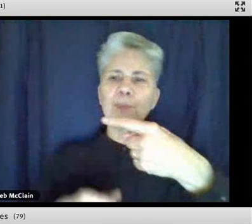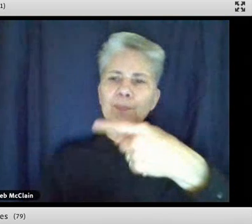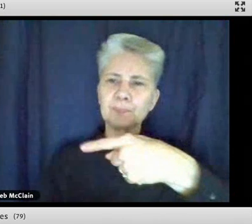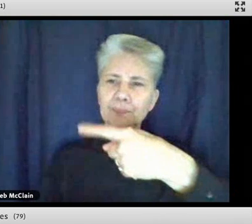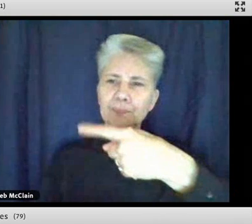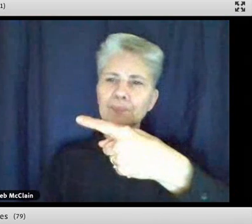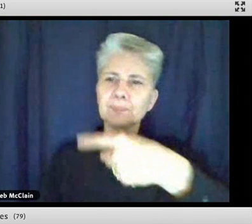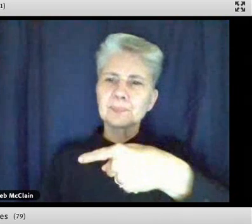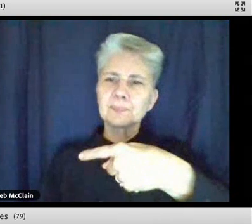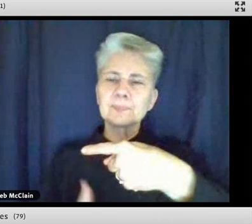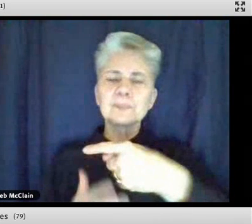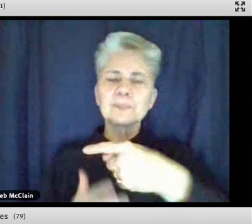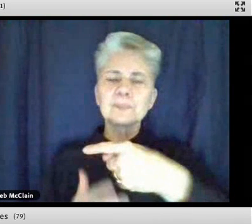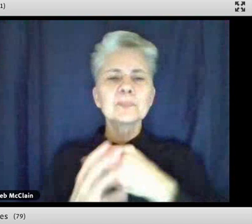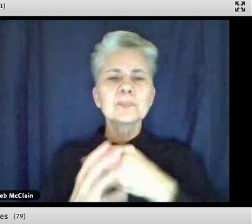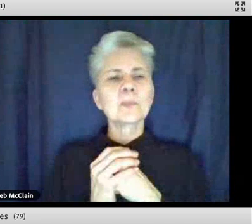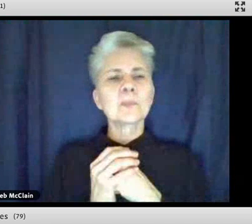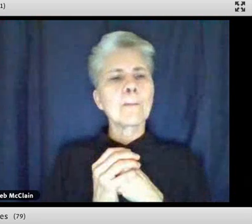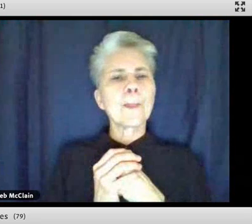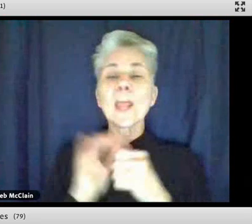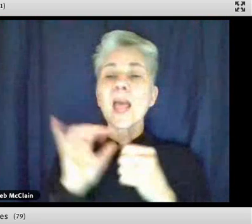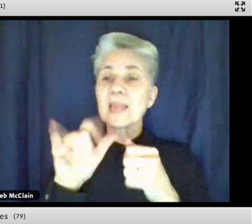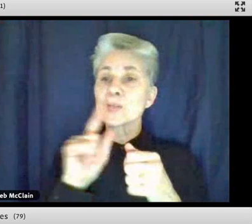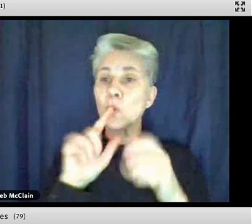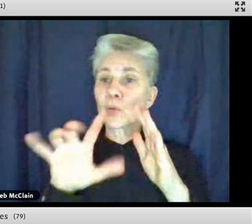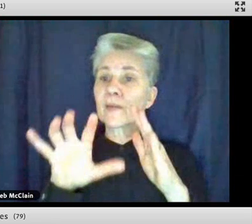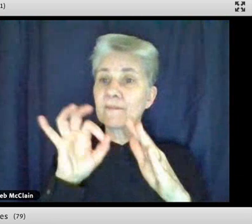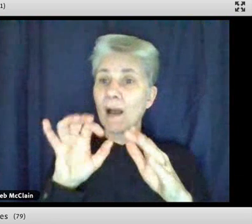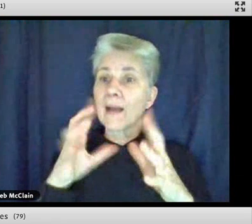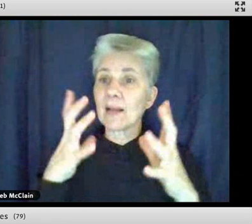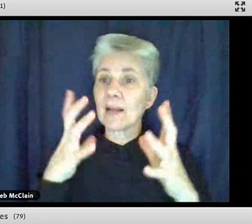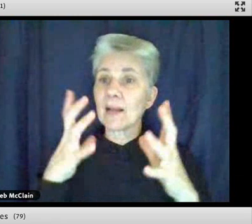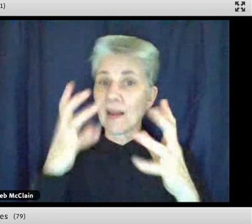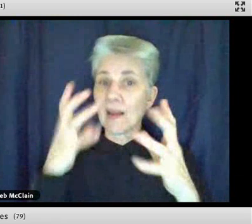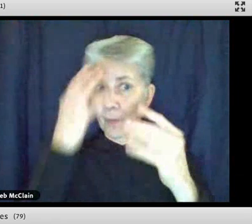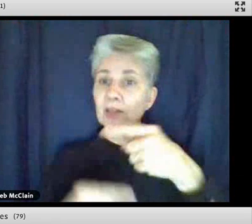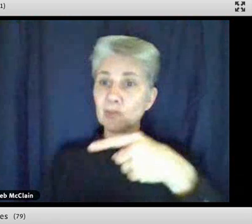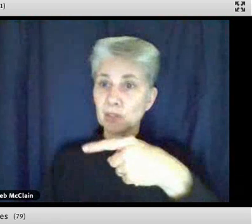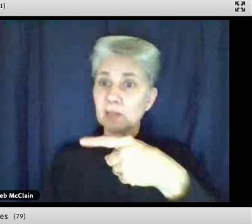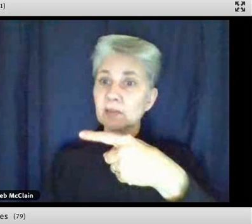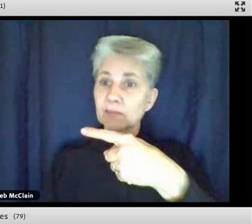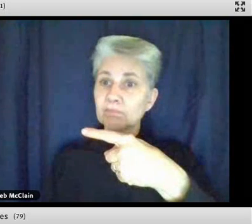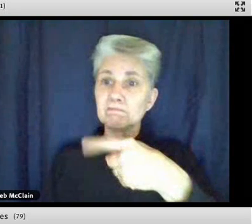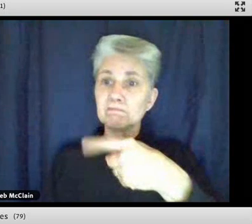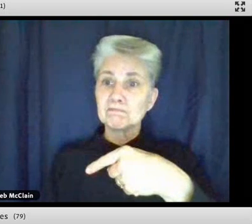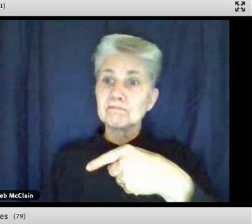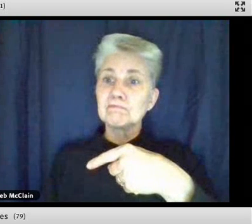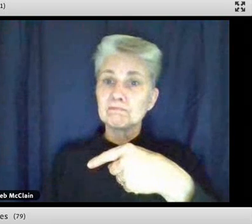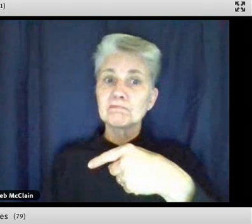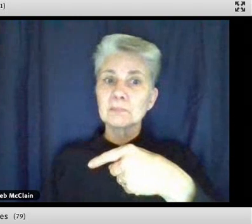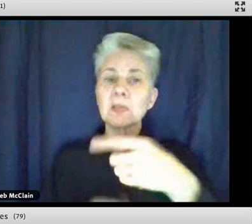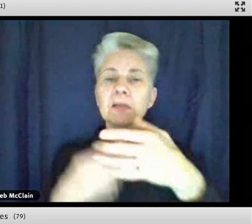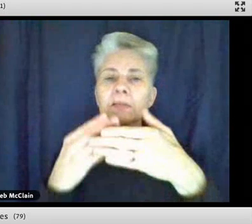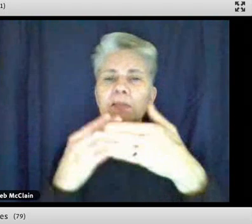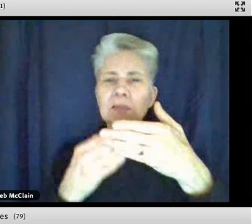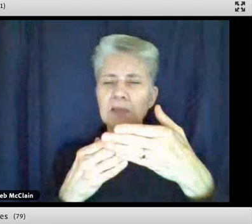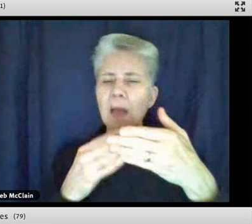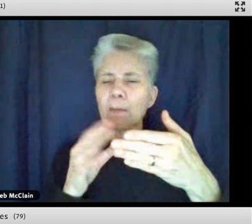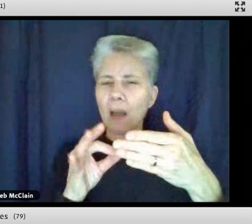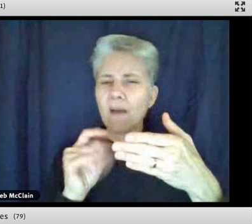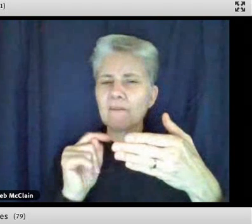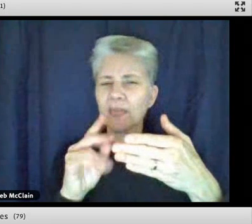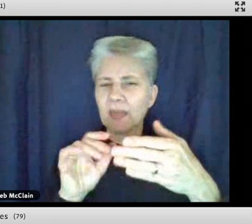Okay, so that's where you can find a lot of information about some of the sites, and this is specific